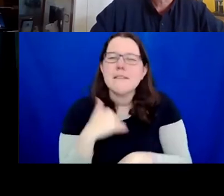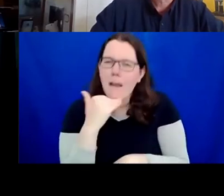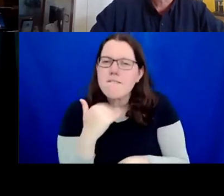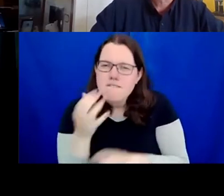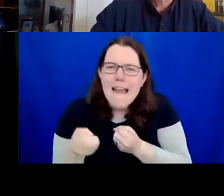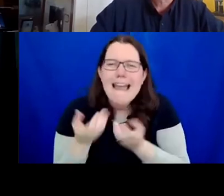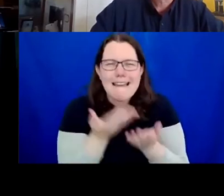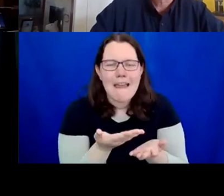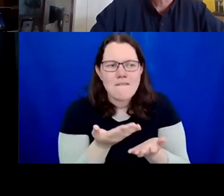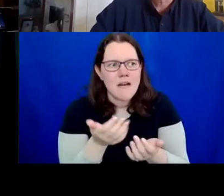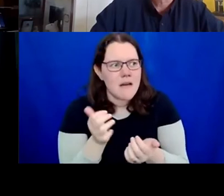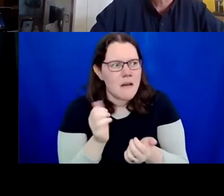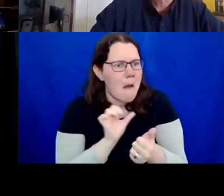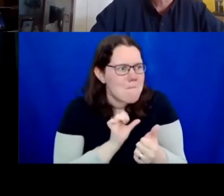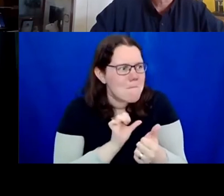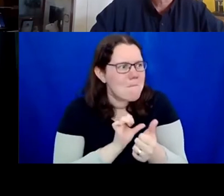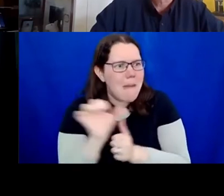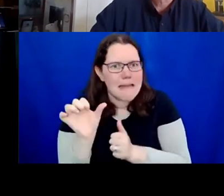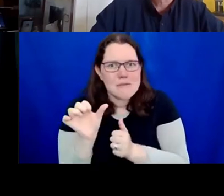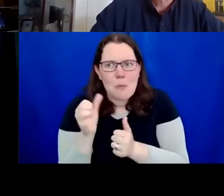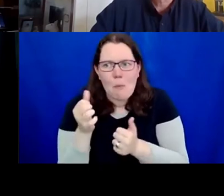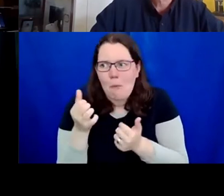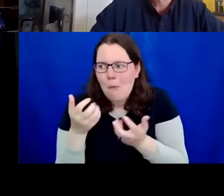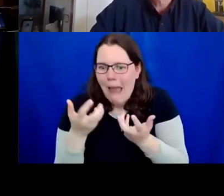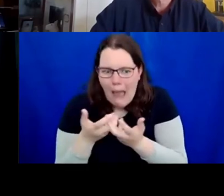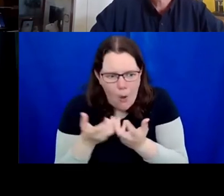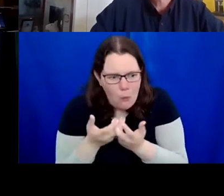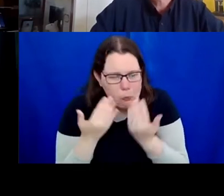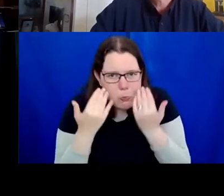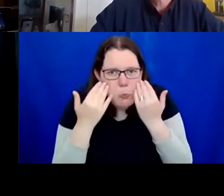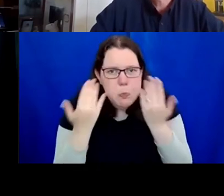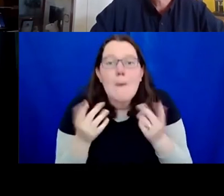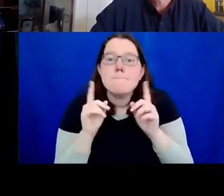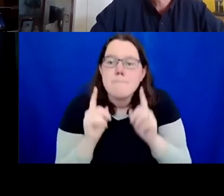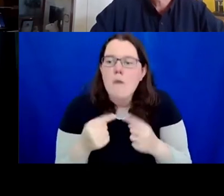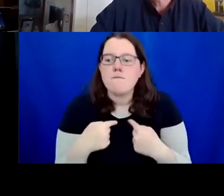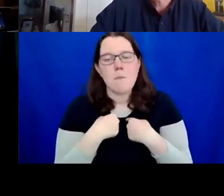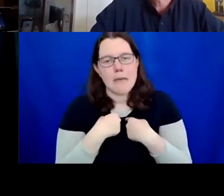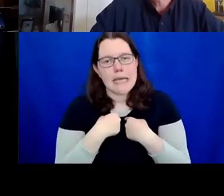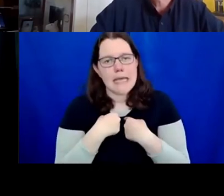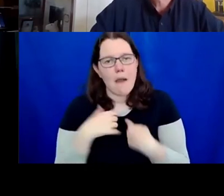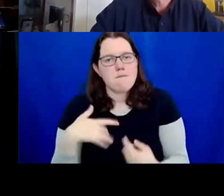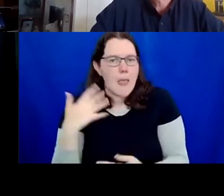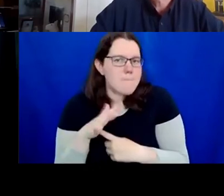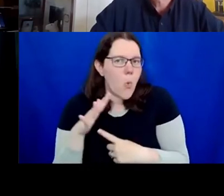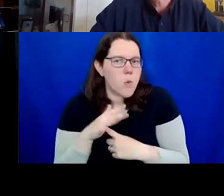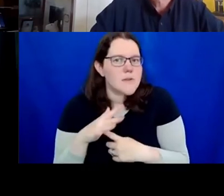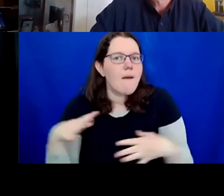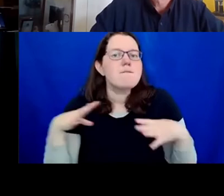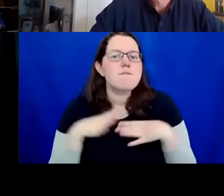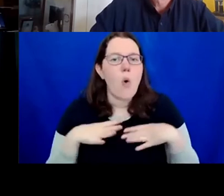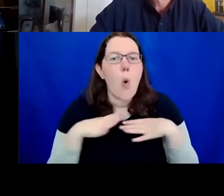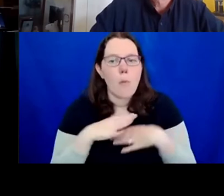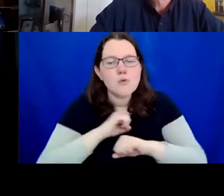or how we go about that, but it's those type of more informal spaces where, yeah, kind of peer-led